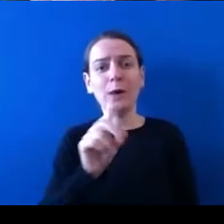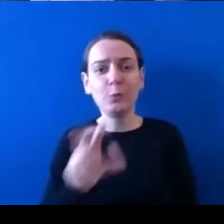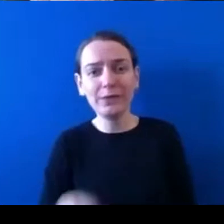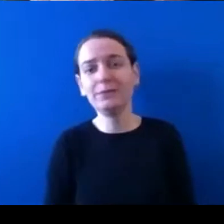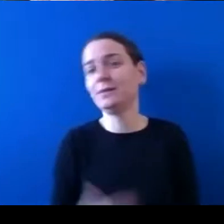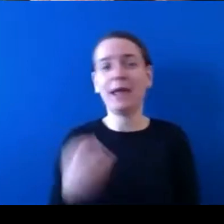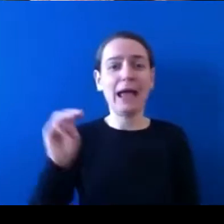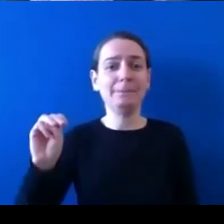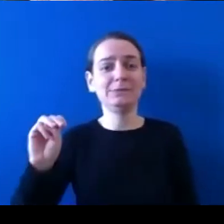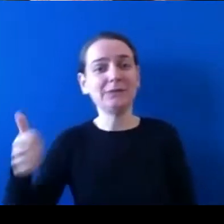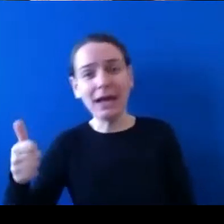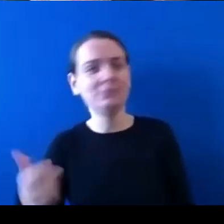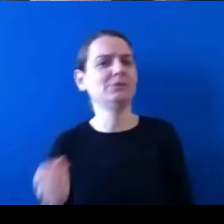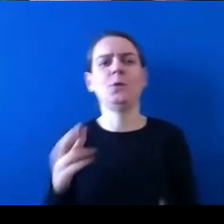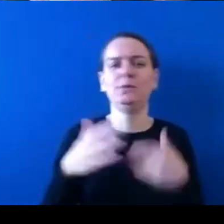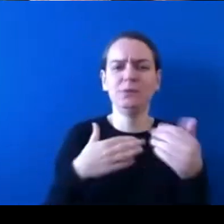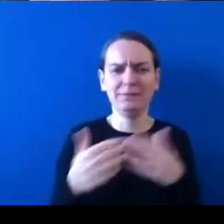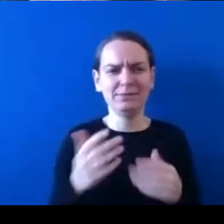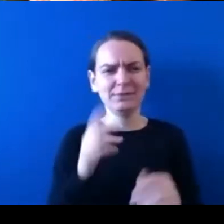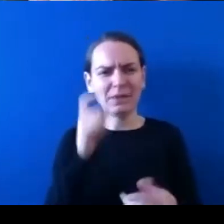and mobility issues.